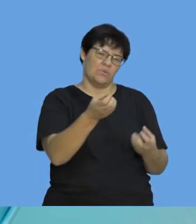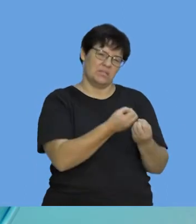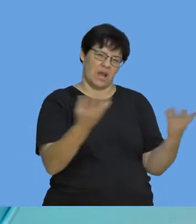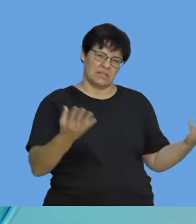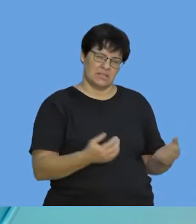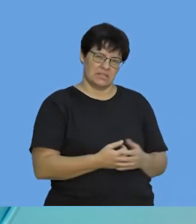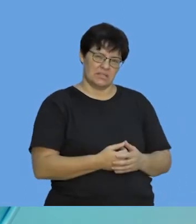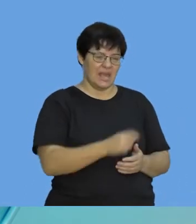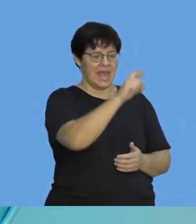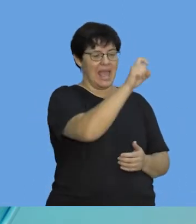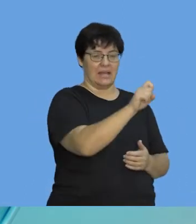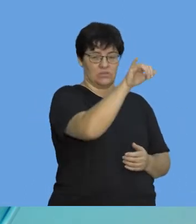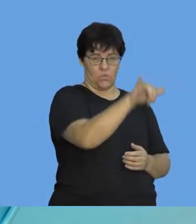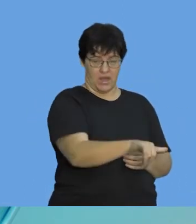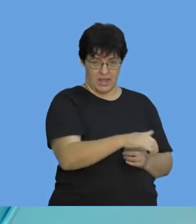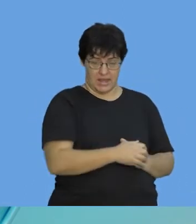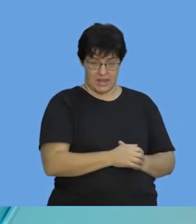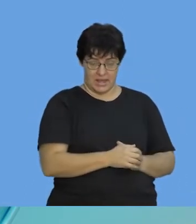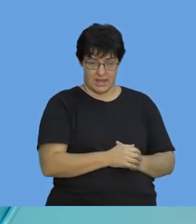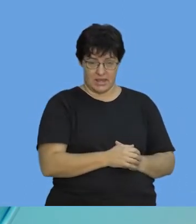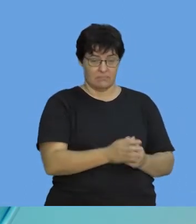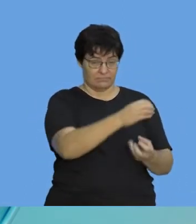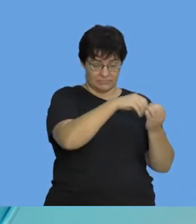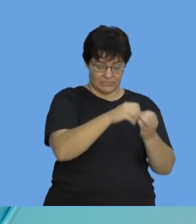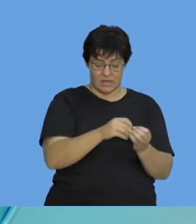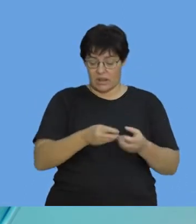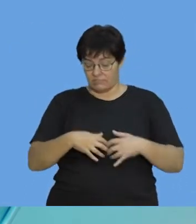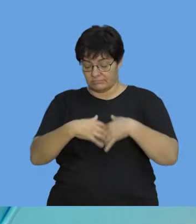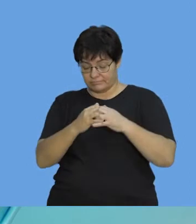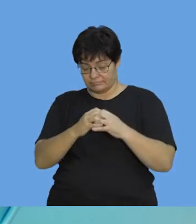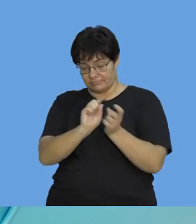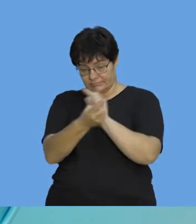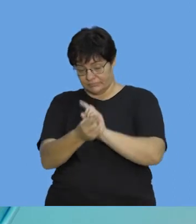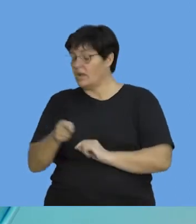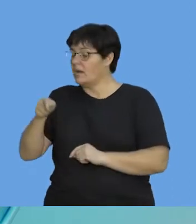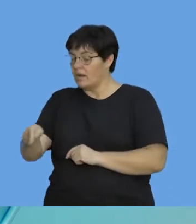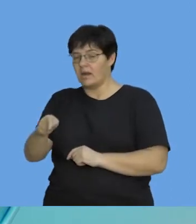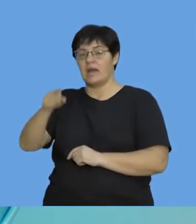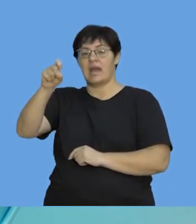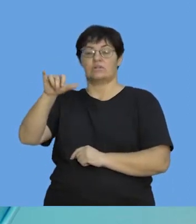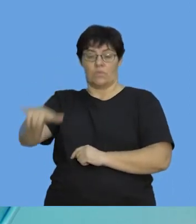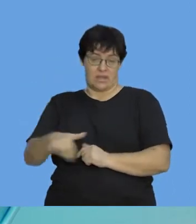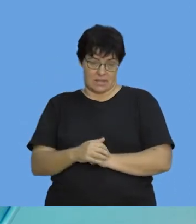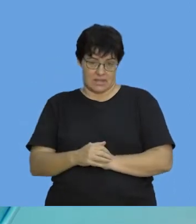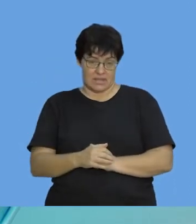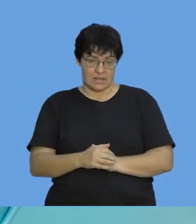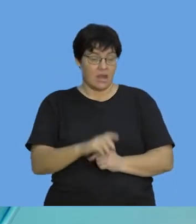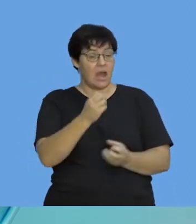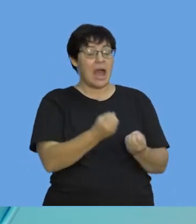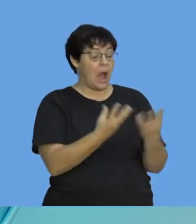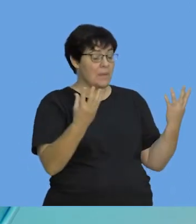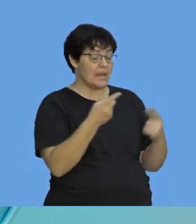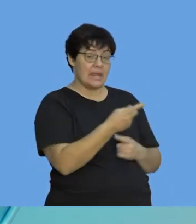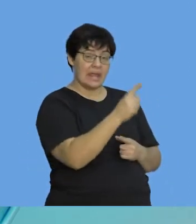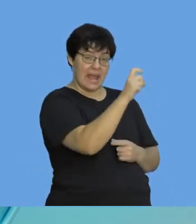and Y. They react together to form XY. It's just a hypothetical reaction. Now, what happens is the amount of X